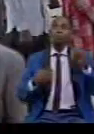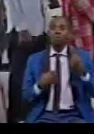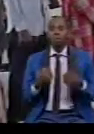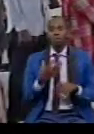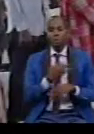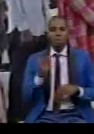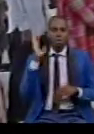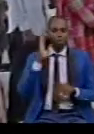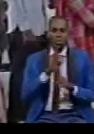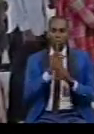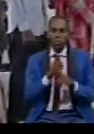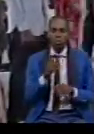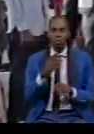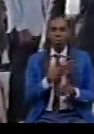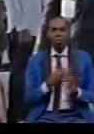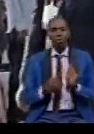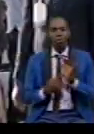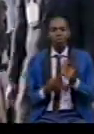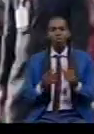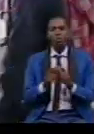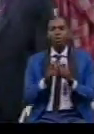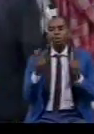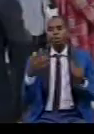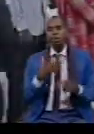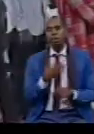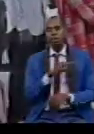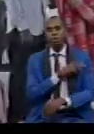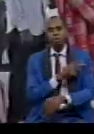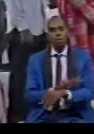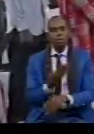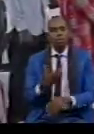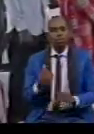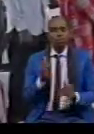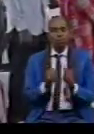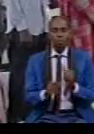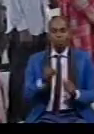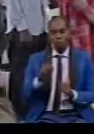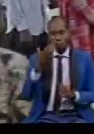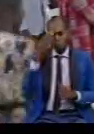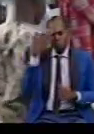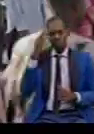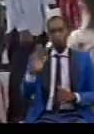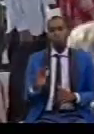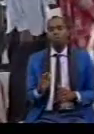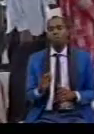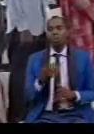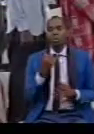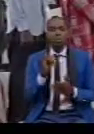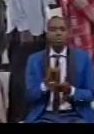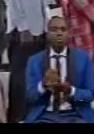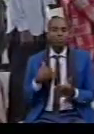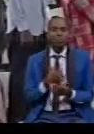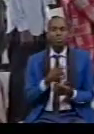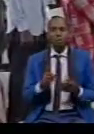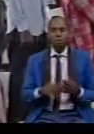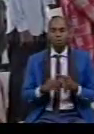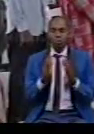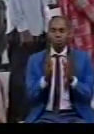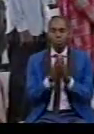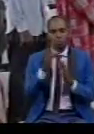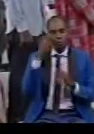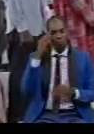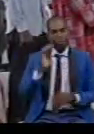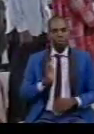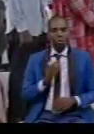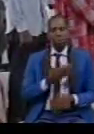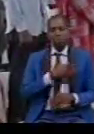magnifying those enemies. Those enemies of your life, they are nothing. They will come to nothing. He